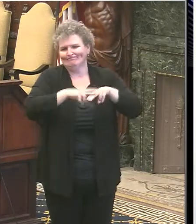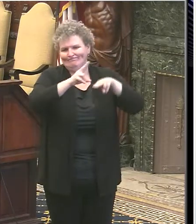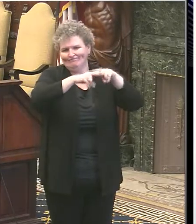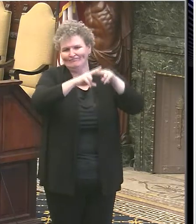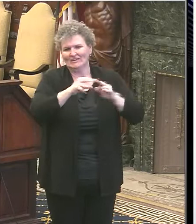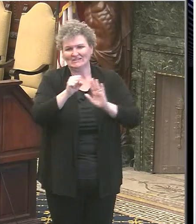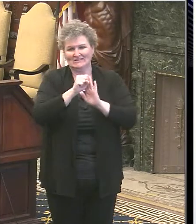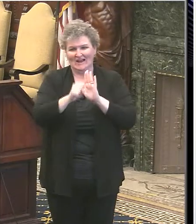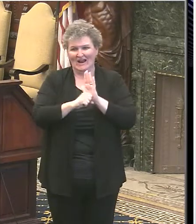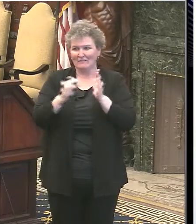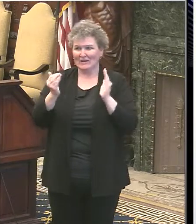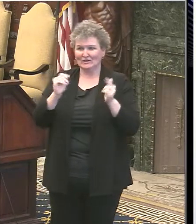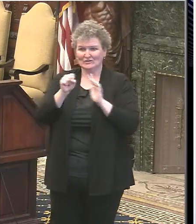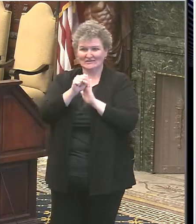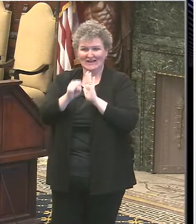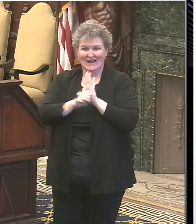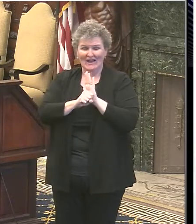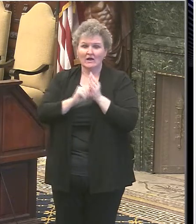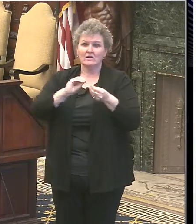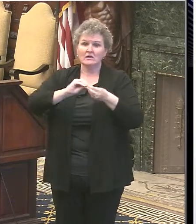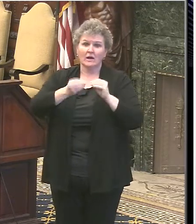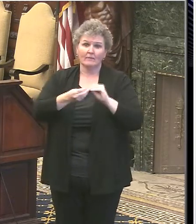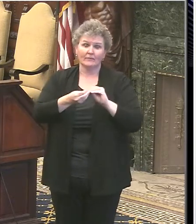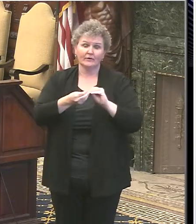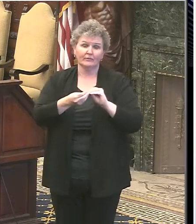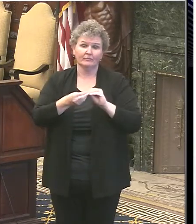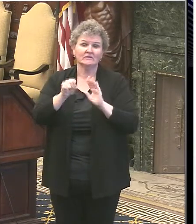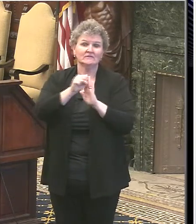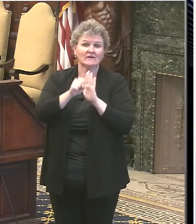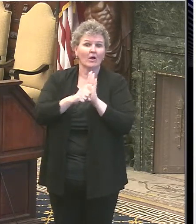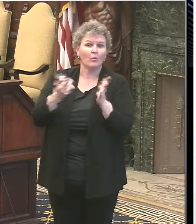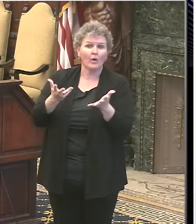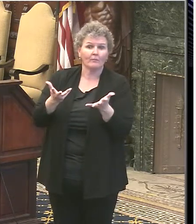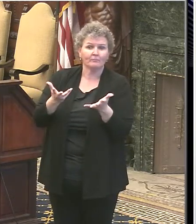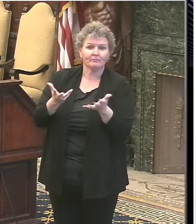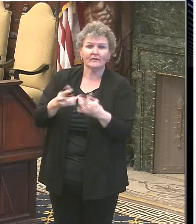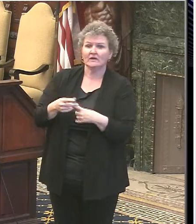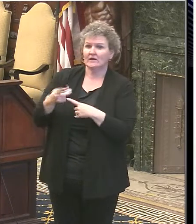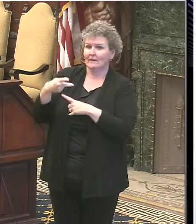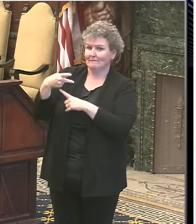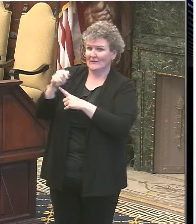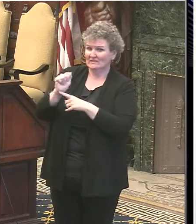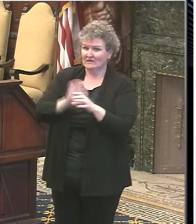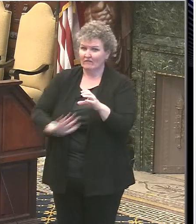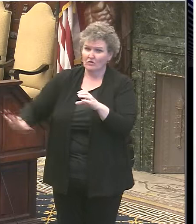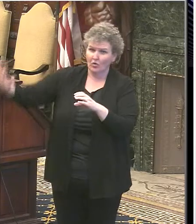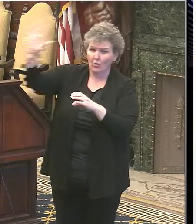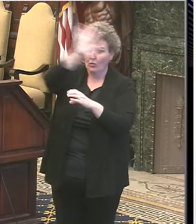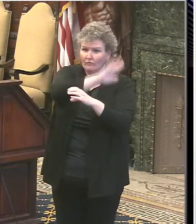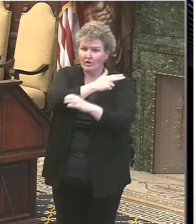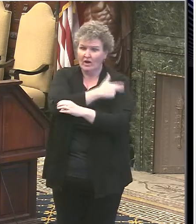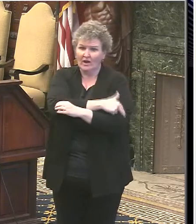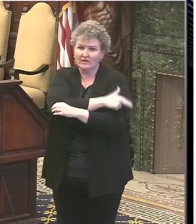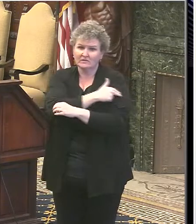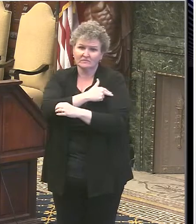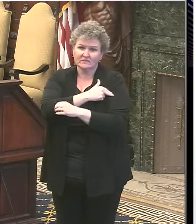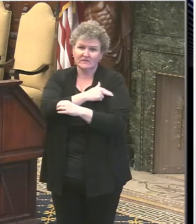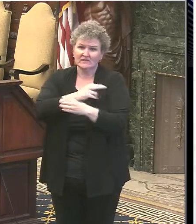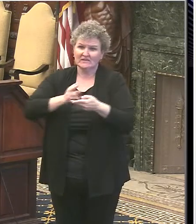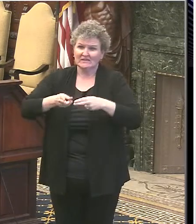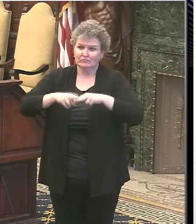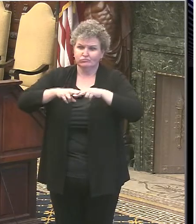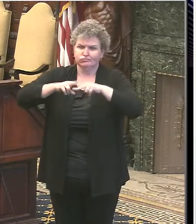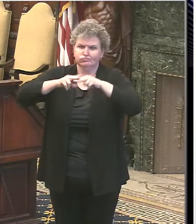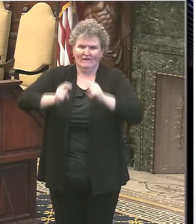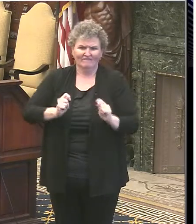state's database on hospitals is reporting that Pennsylvania hospitalized COVID patients is rising rapidly. It was more